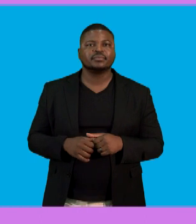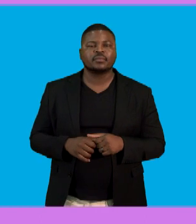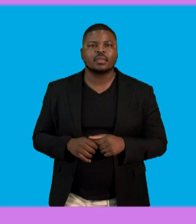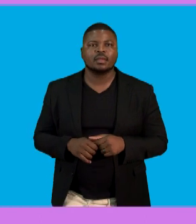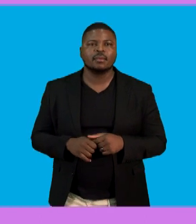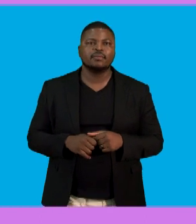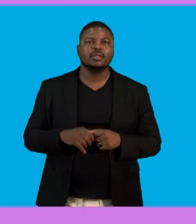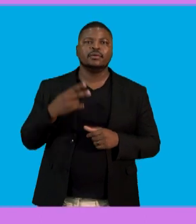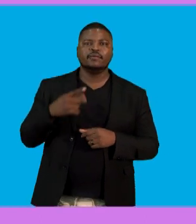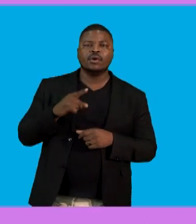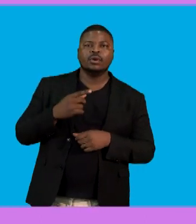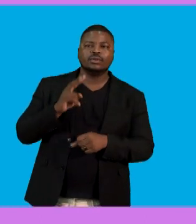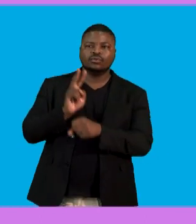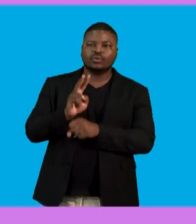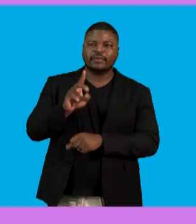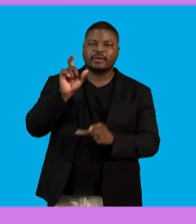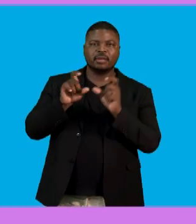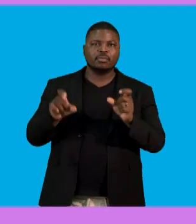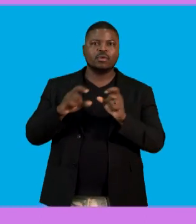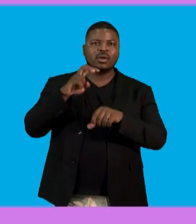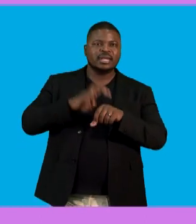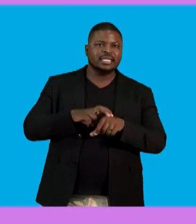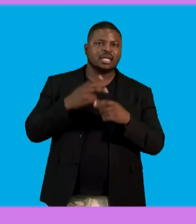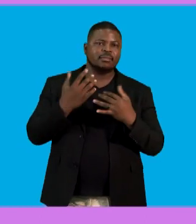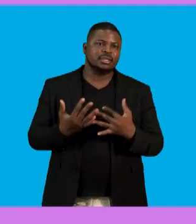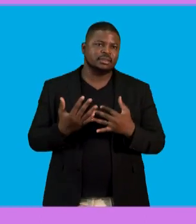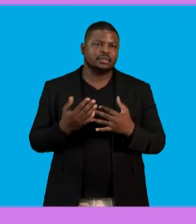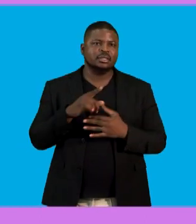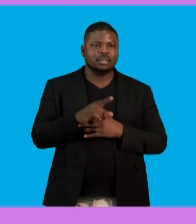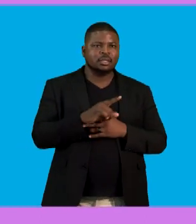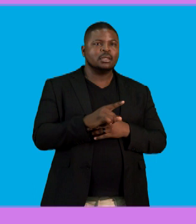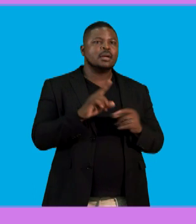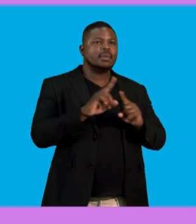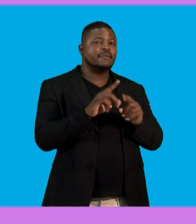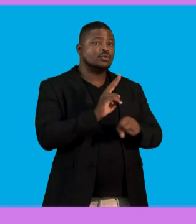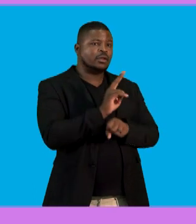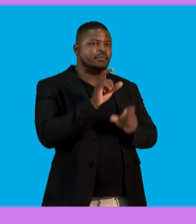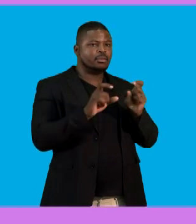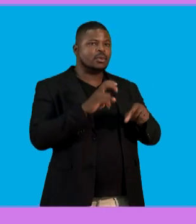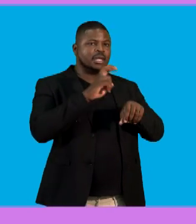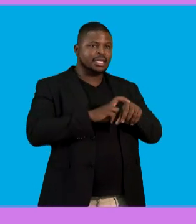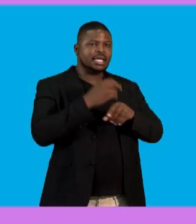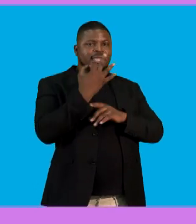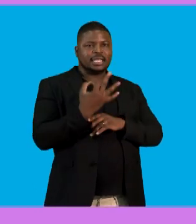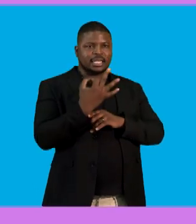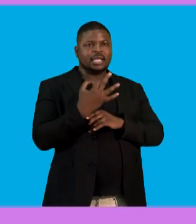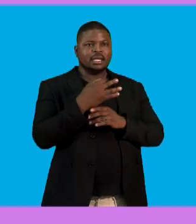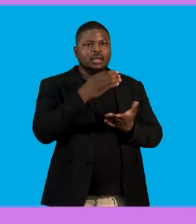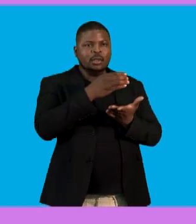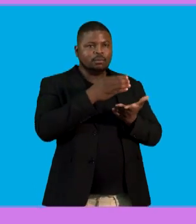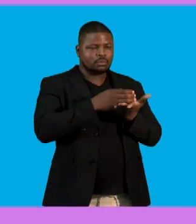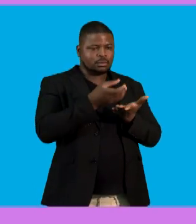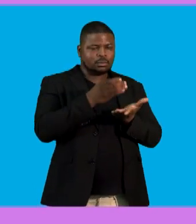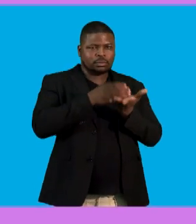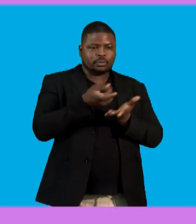many cups do we need for 12 people? Cups of what? Of flour. Where is our flour? We need 3 cups for 12 people. So the